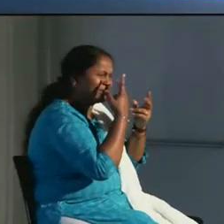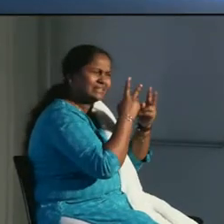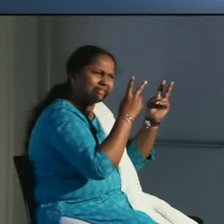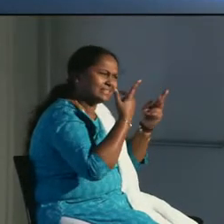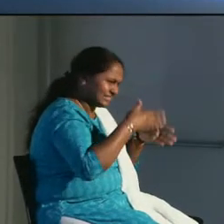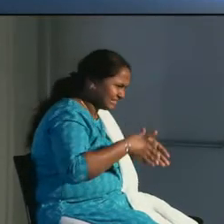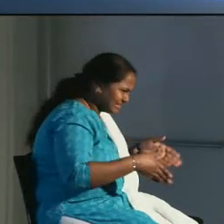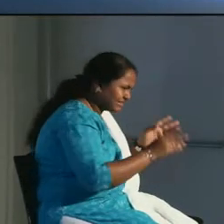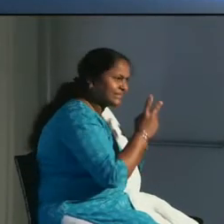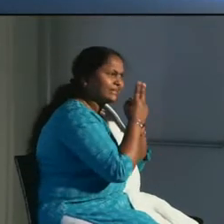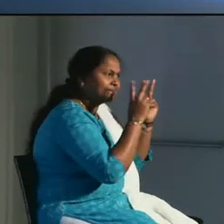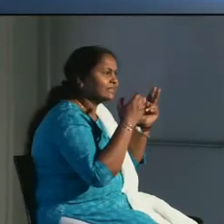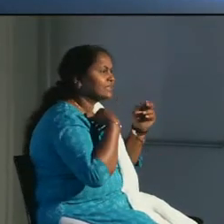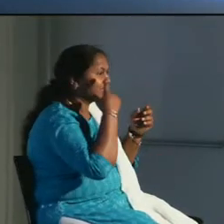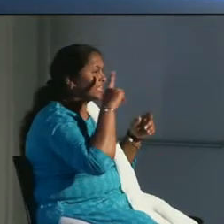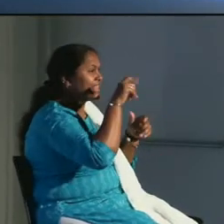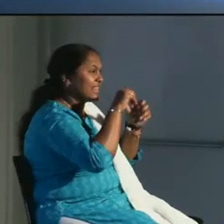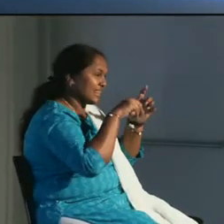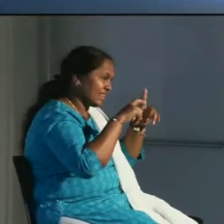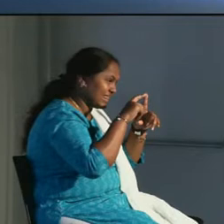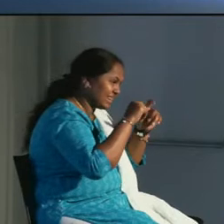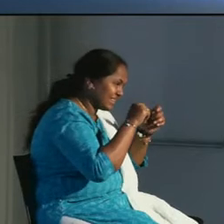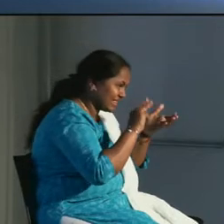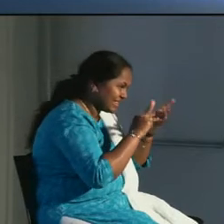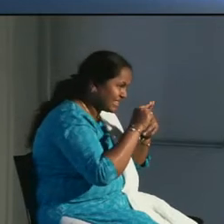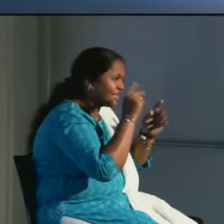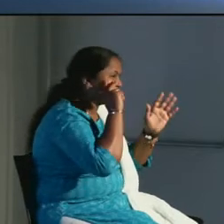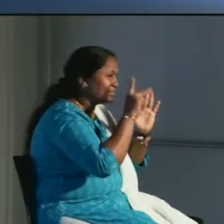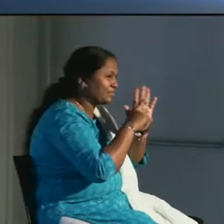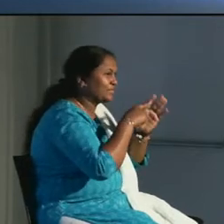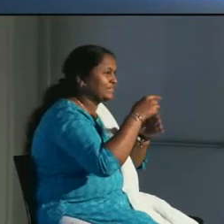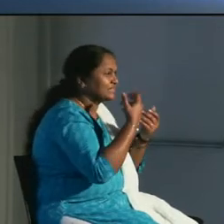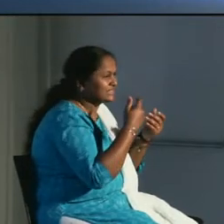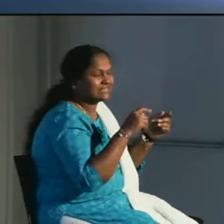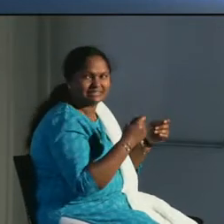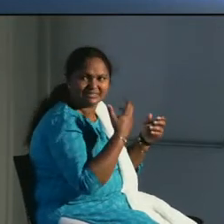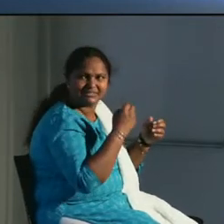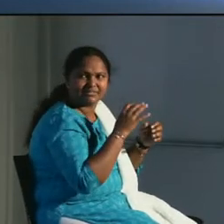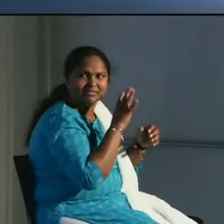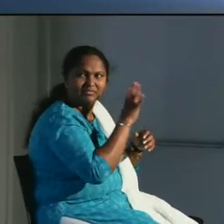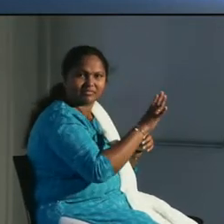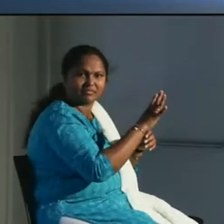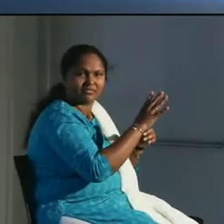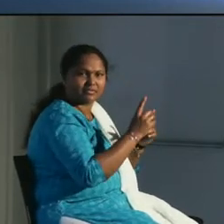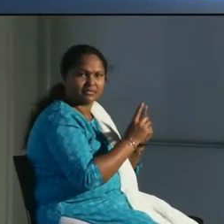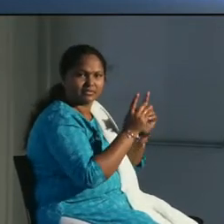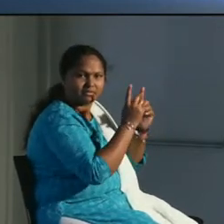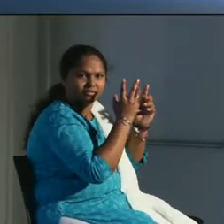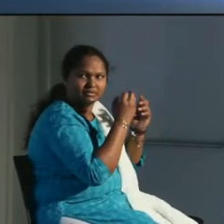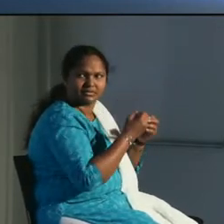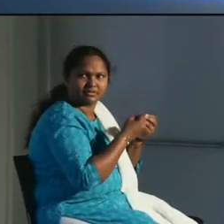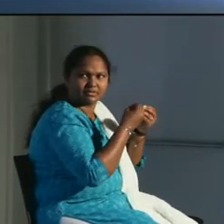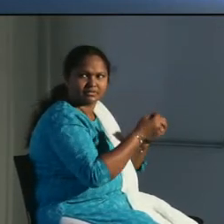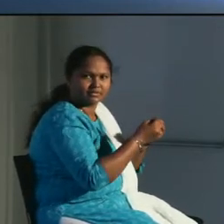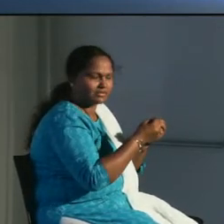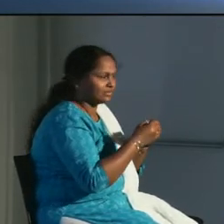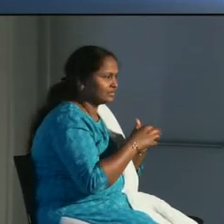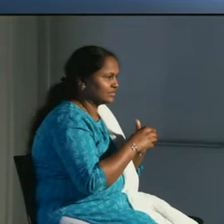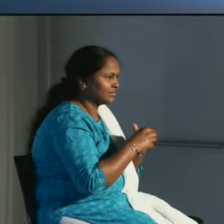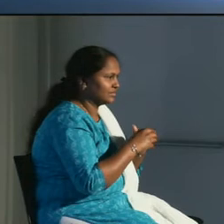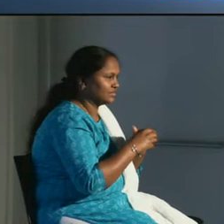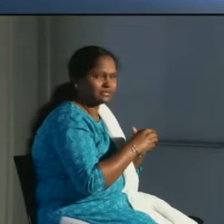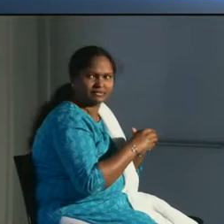is different. A lamppost can, you know, trigger you. But a coconut tree can trigger you. I have